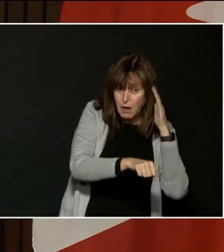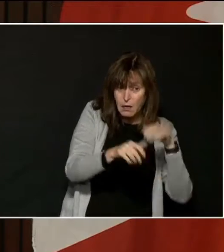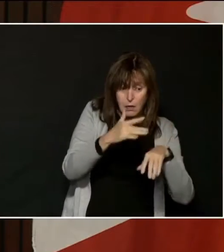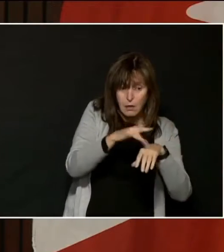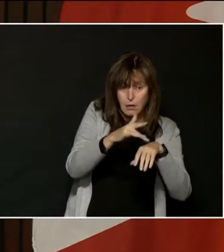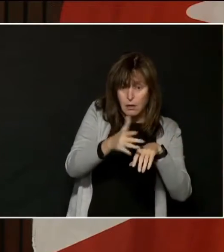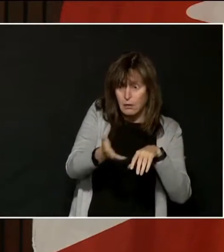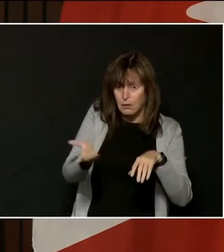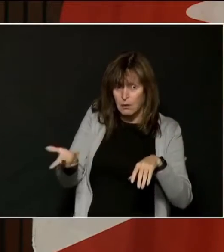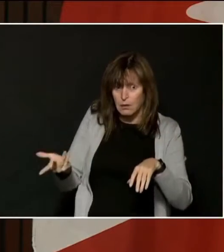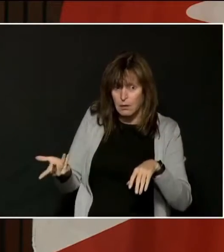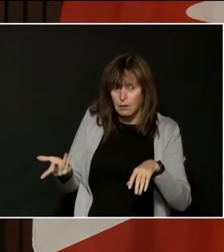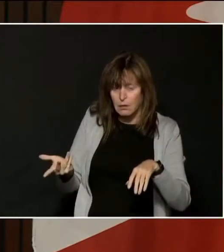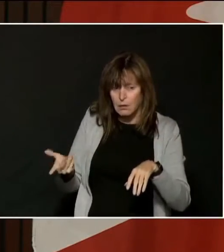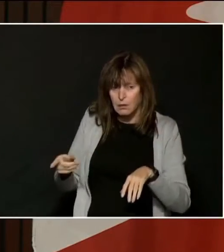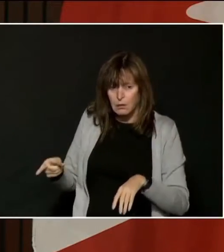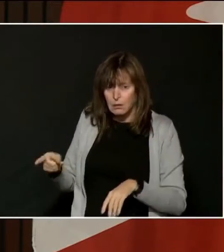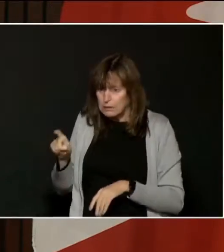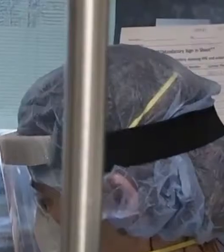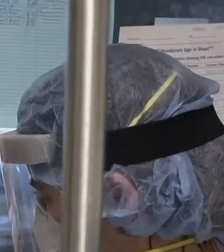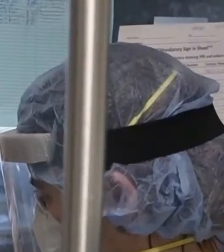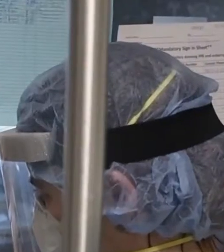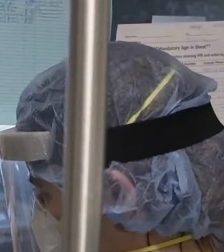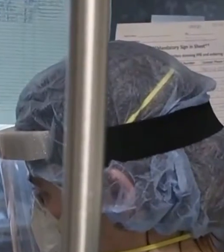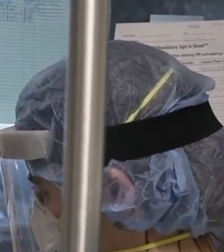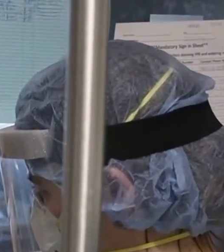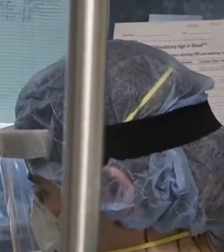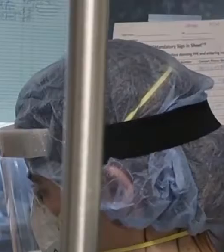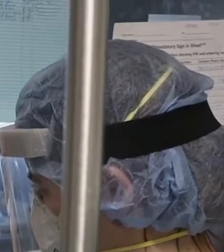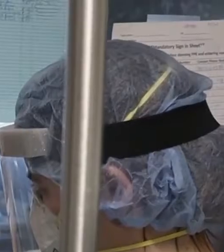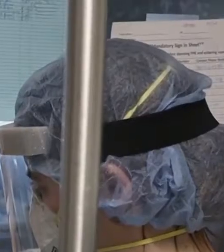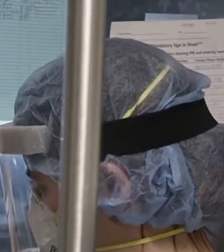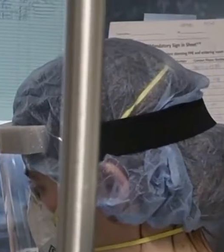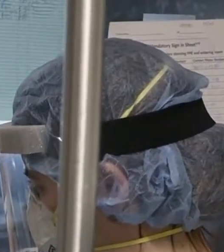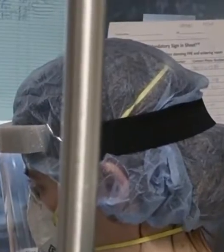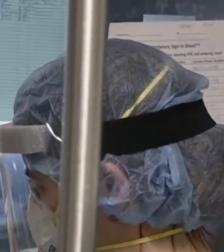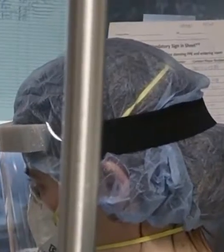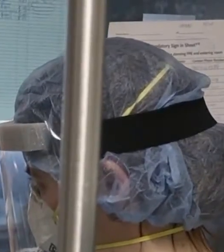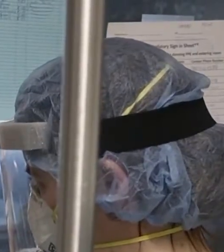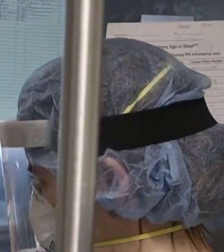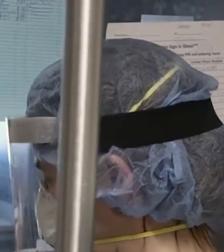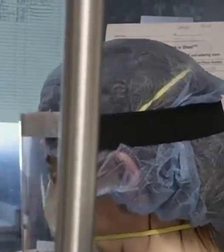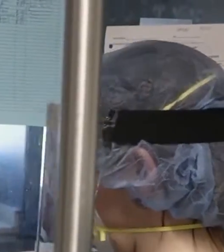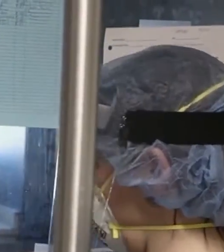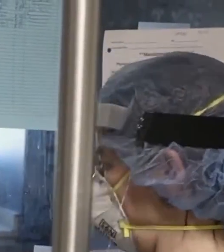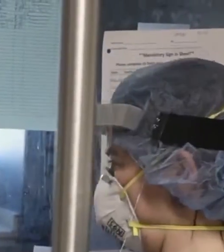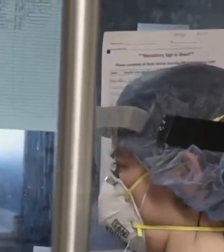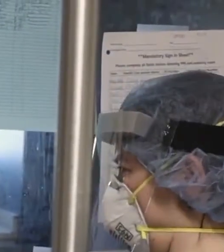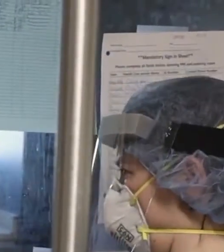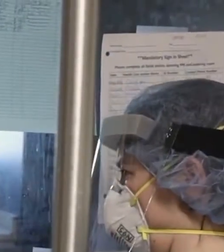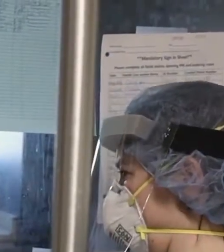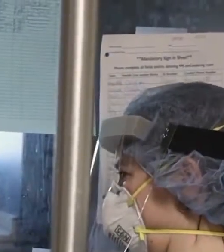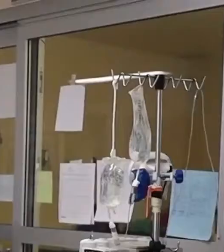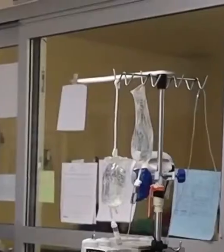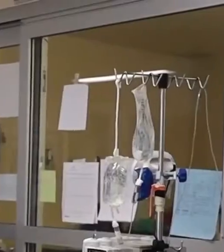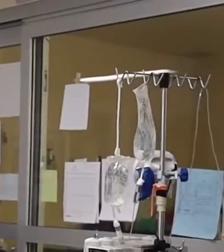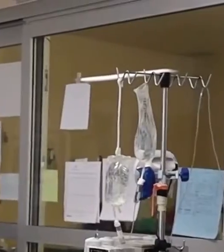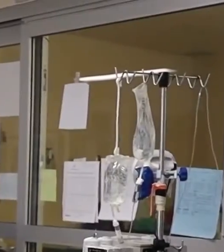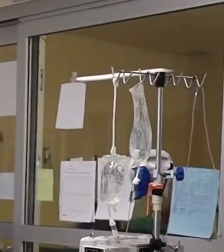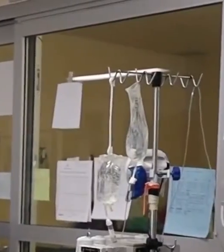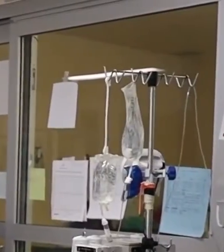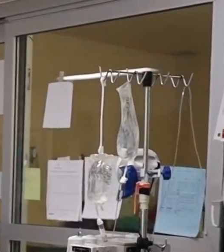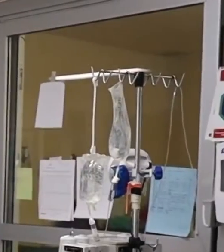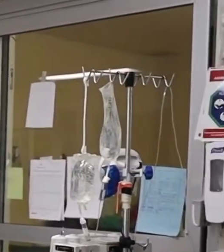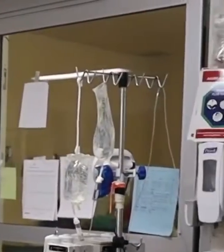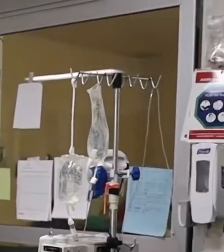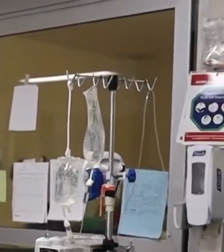people requiring ICU care for other reasons. CHCH News producer Randy Rath asked Dr. Barbara Yaffe and Dr. Dirk Heyer